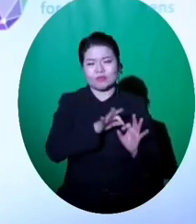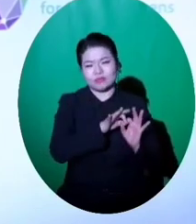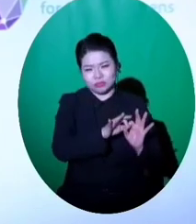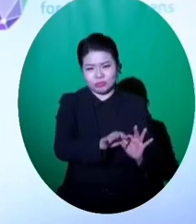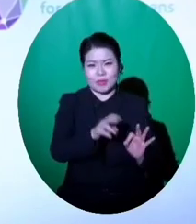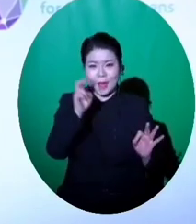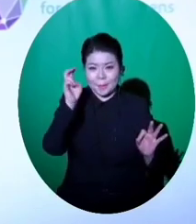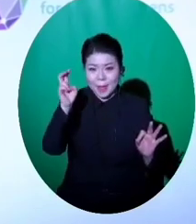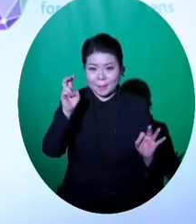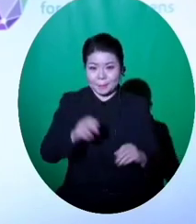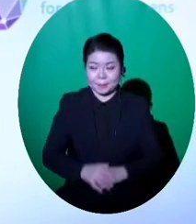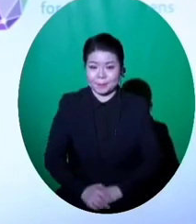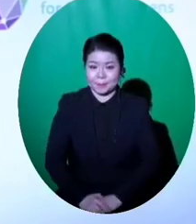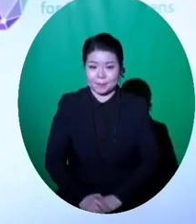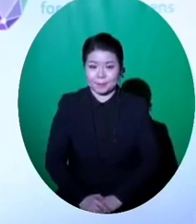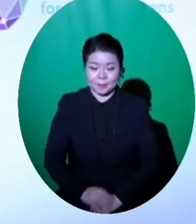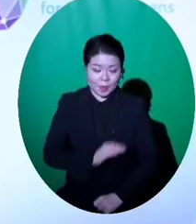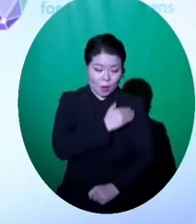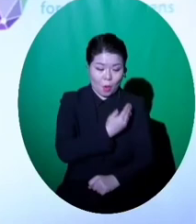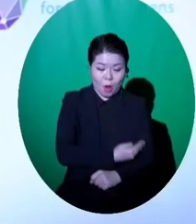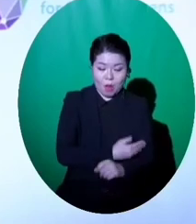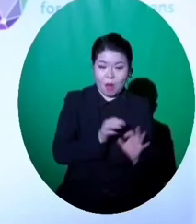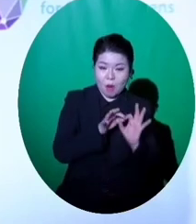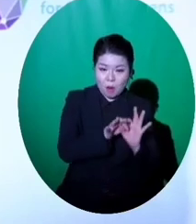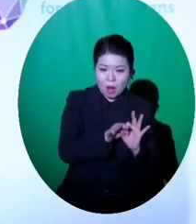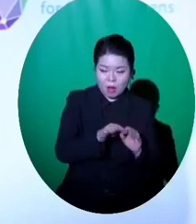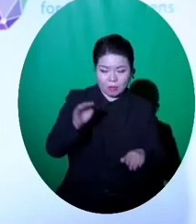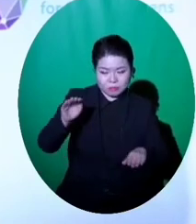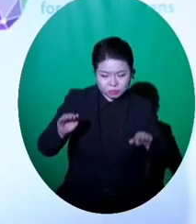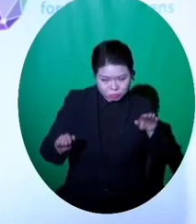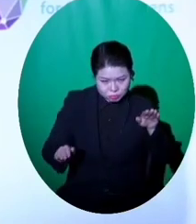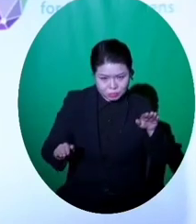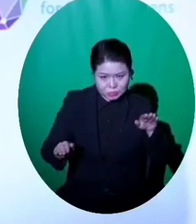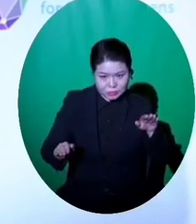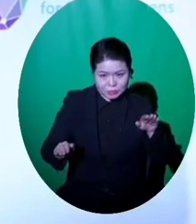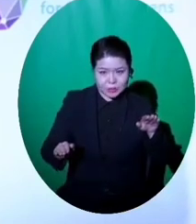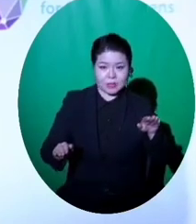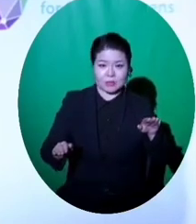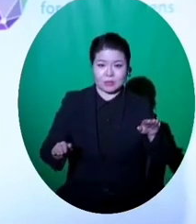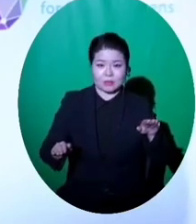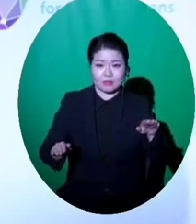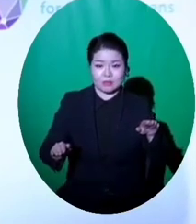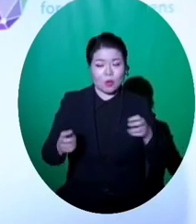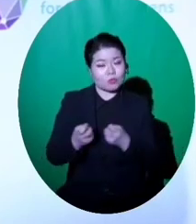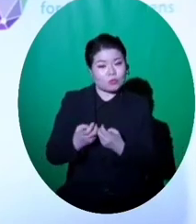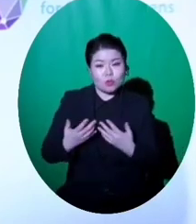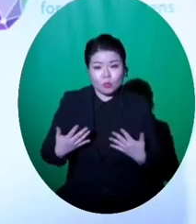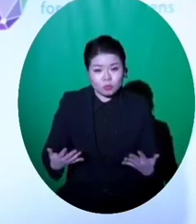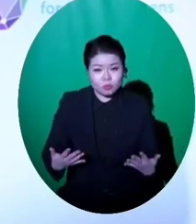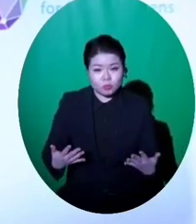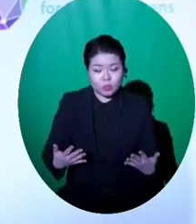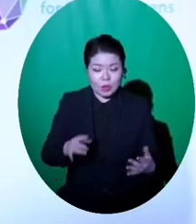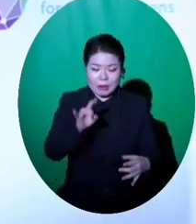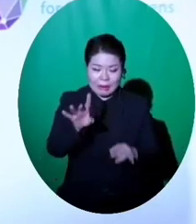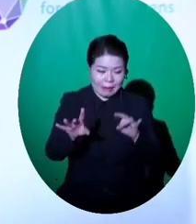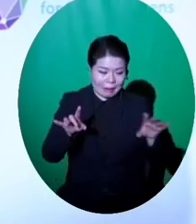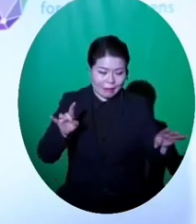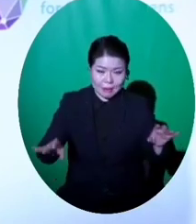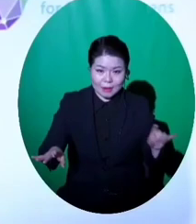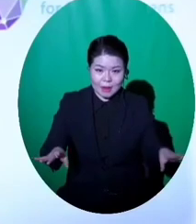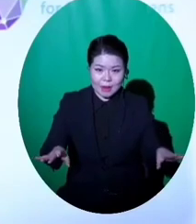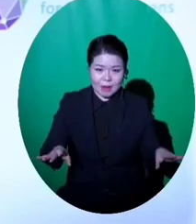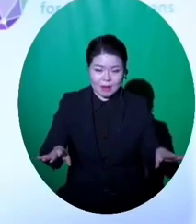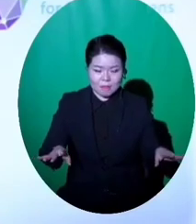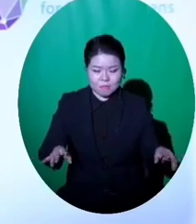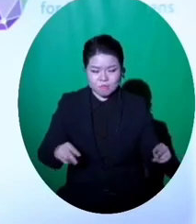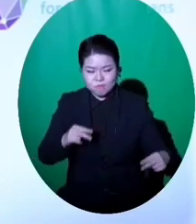distribution of power and also hostility between different parties. So care is great, but to